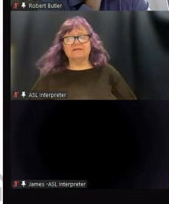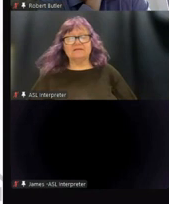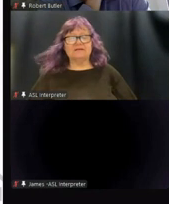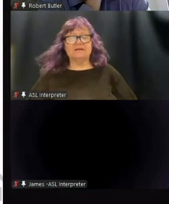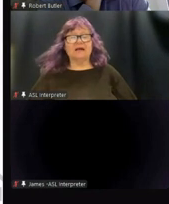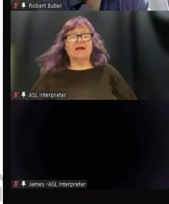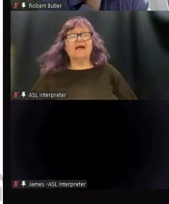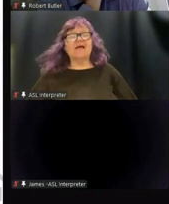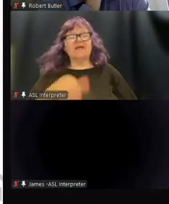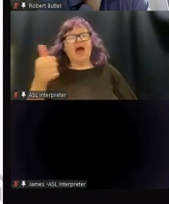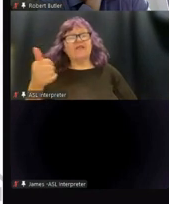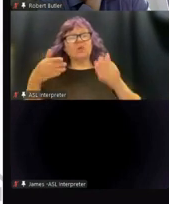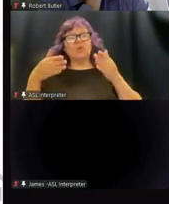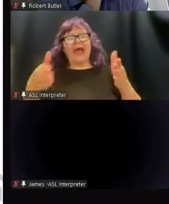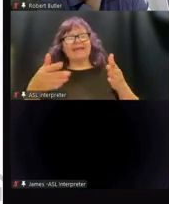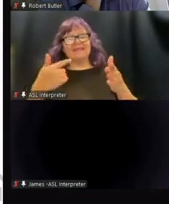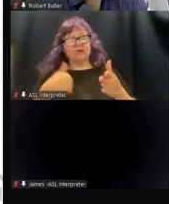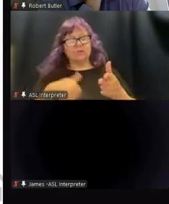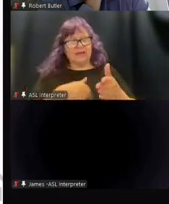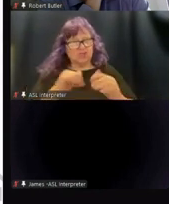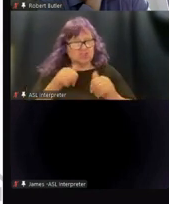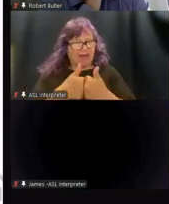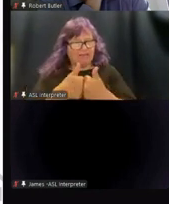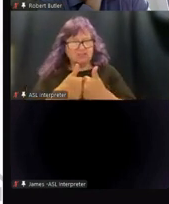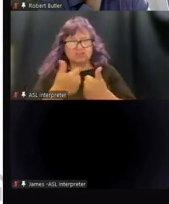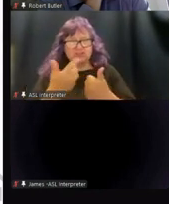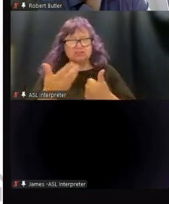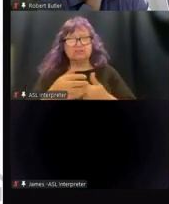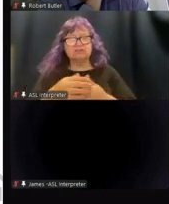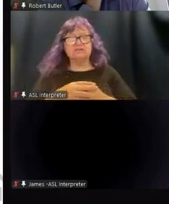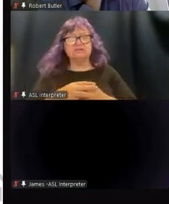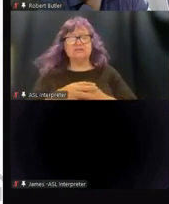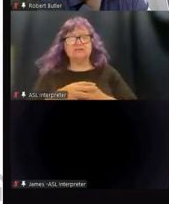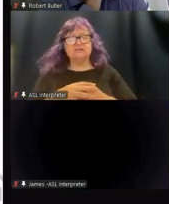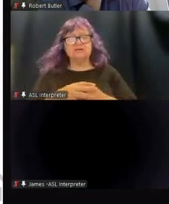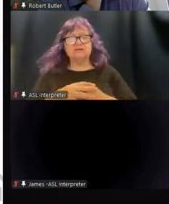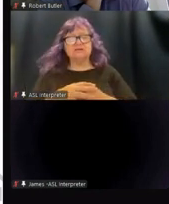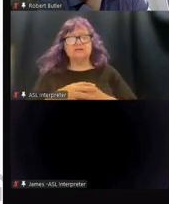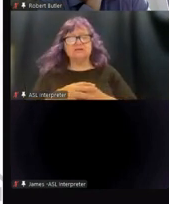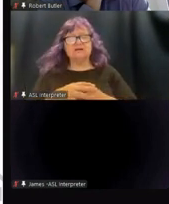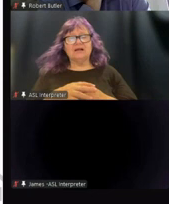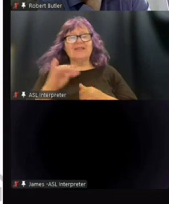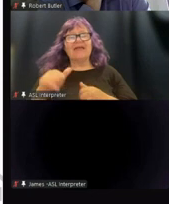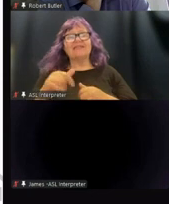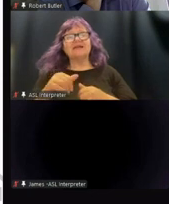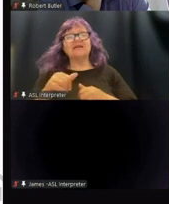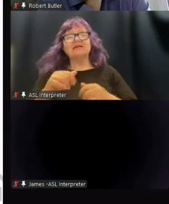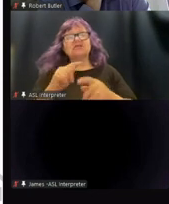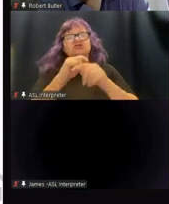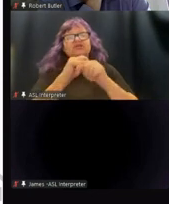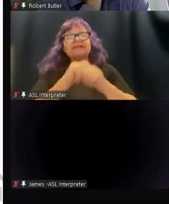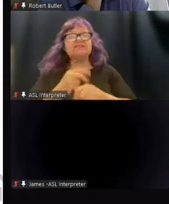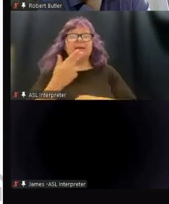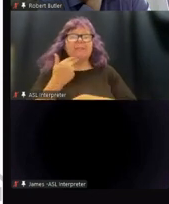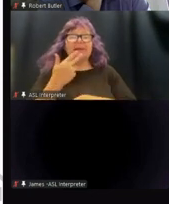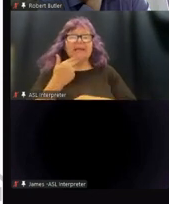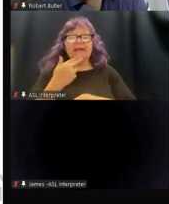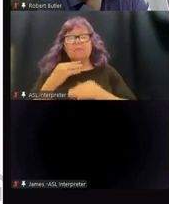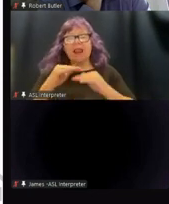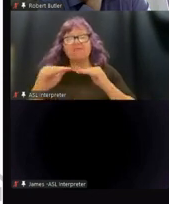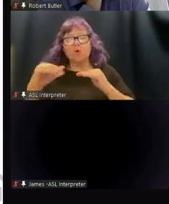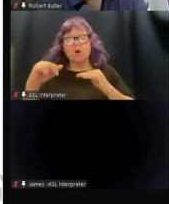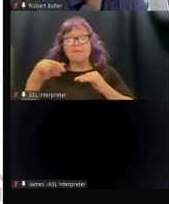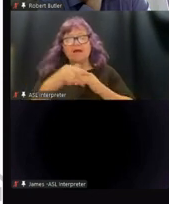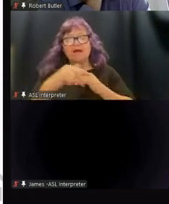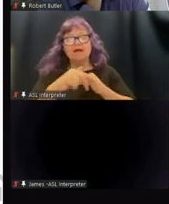other way in which we are challenged is that the traditional mini highs I just discussed are